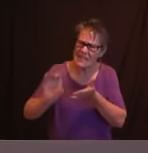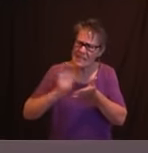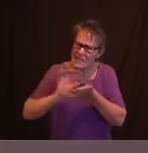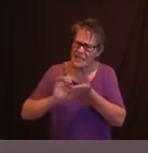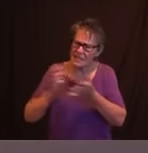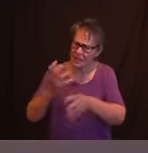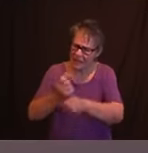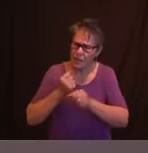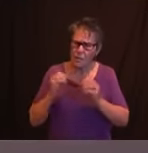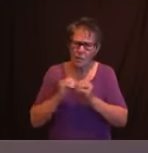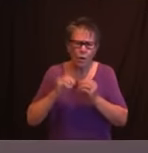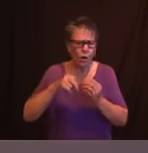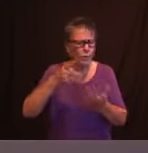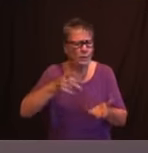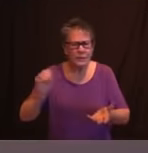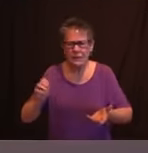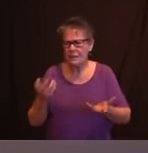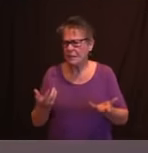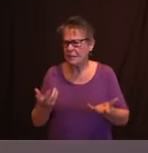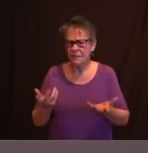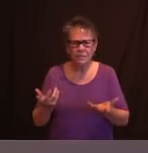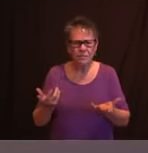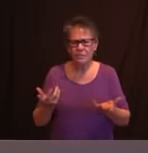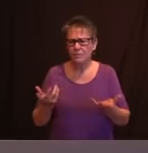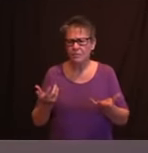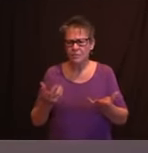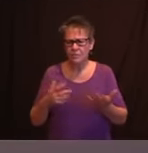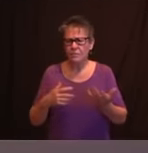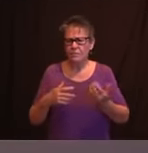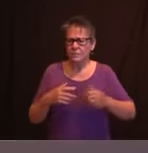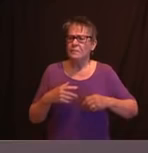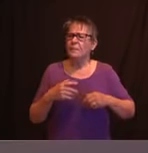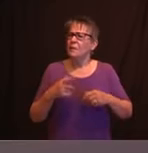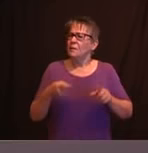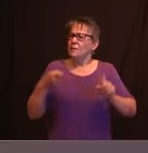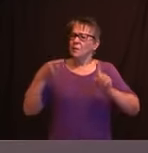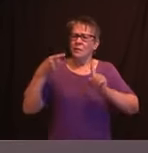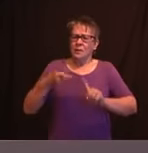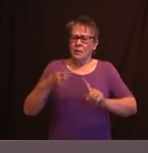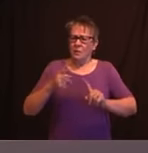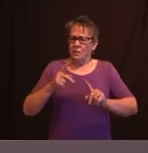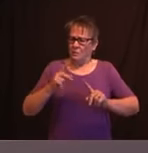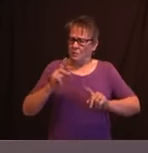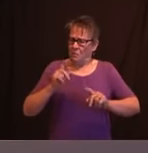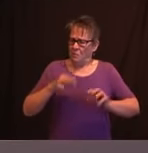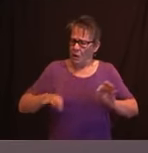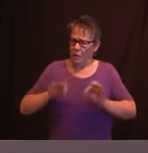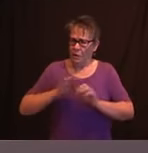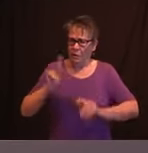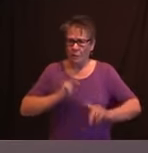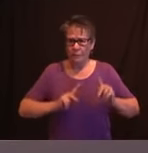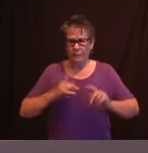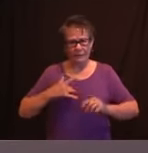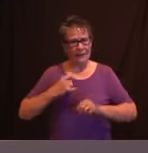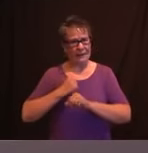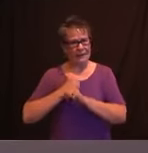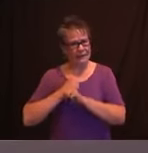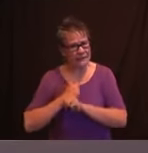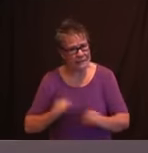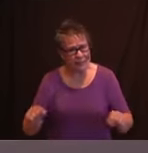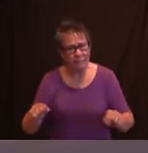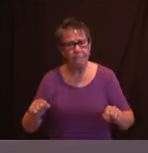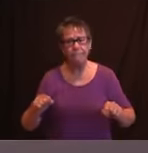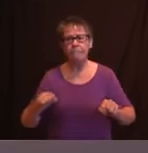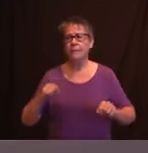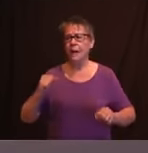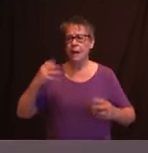what, I can get out there and take my family to a outdoor dining experience beginning on June 15th or to